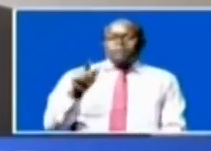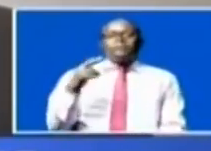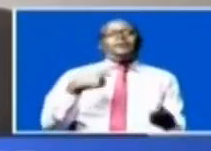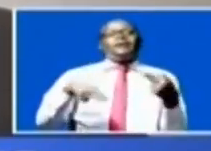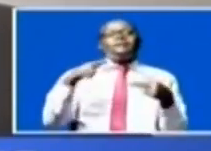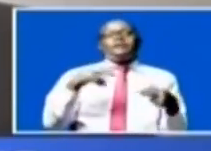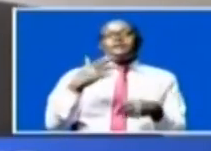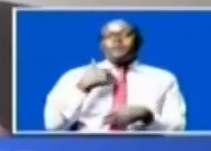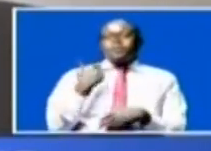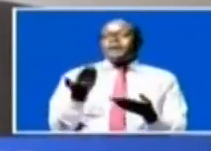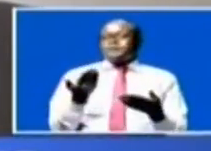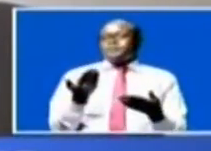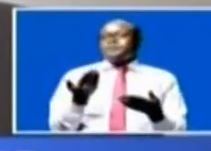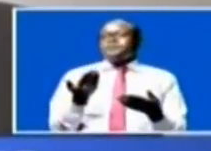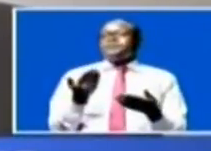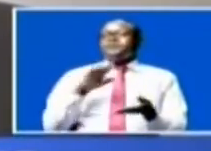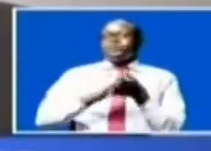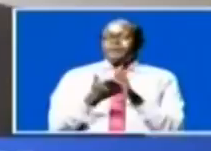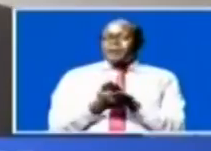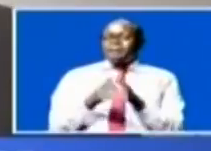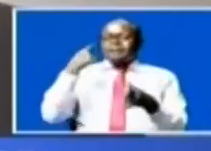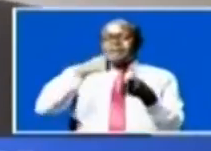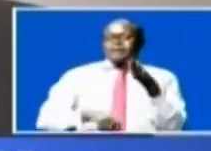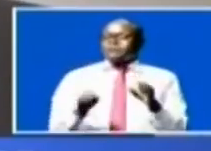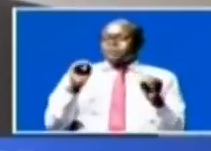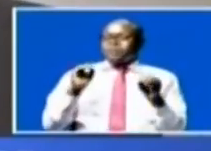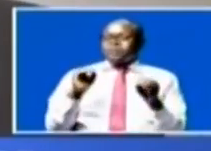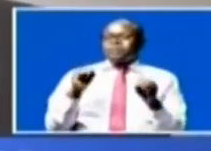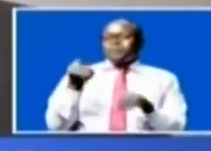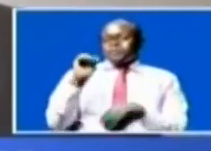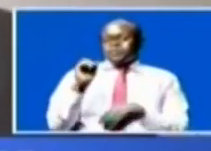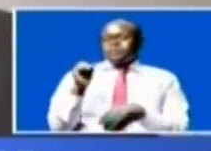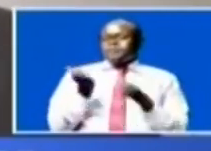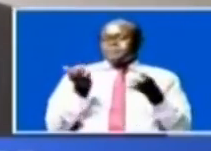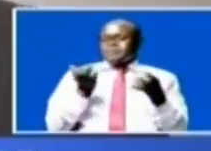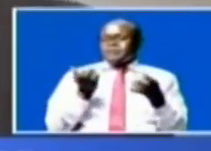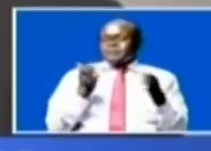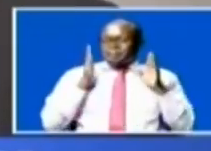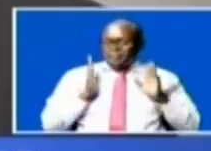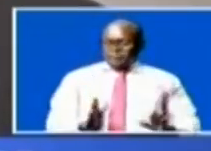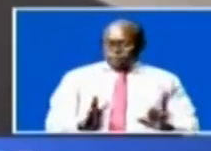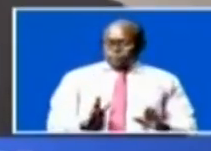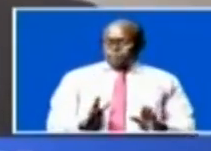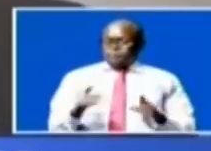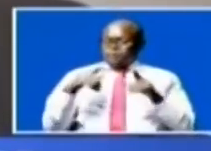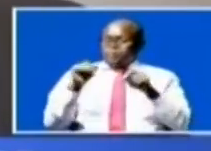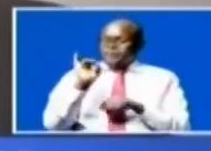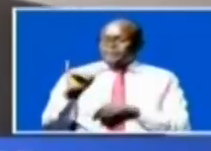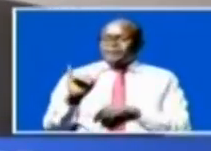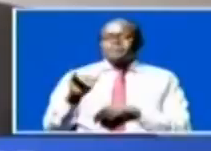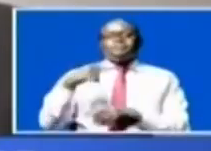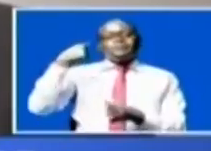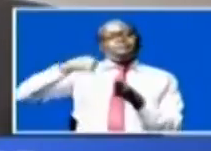We would want to be at the zero rated so that we don't burden that farmer. Because as a business person, I'll